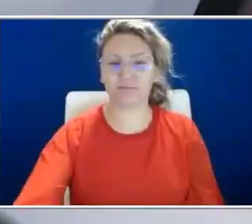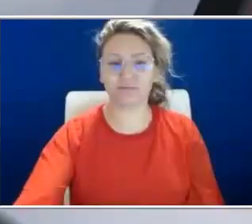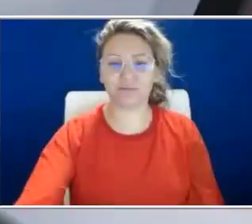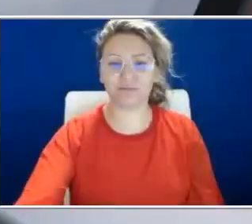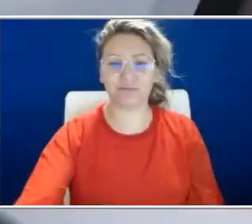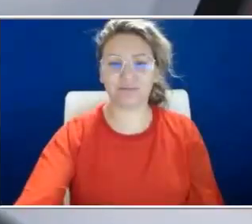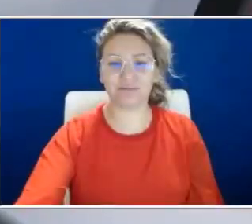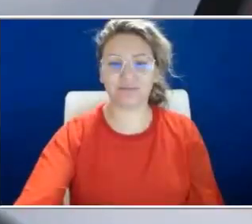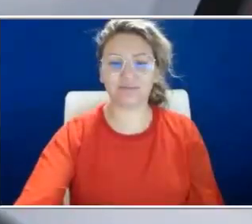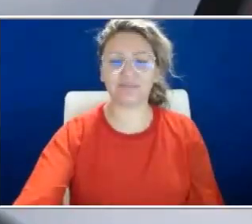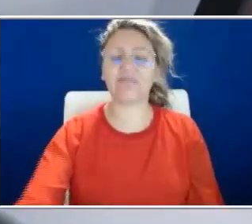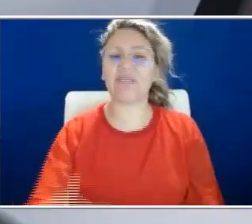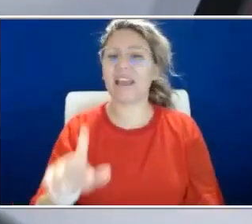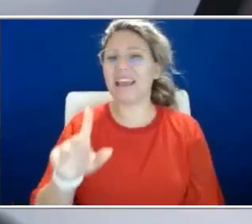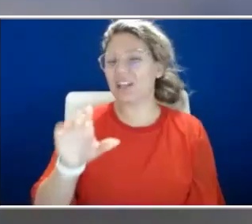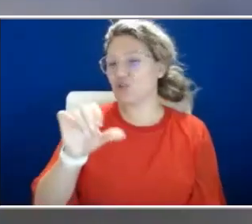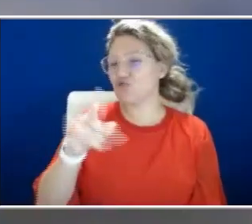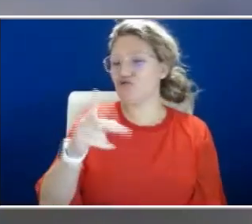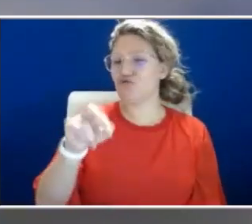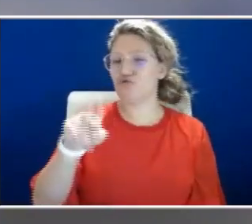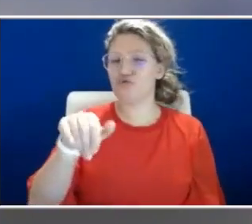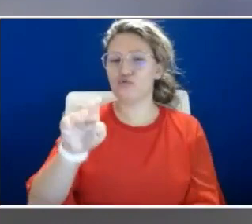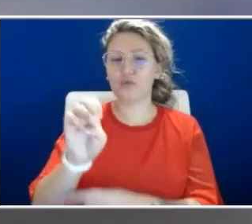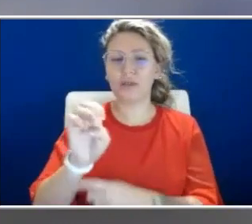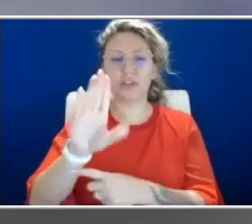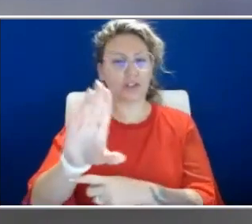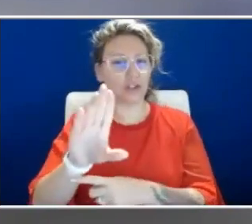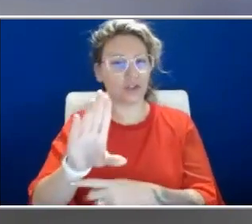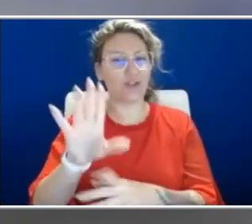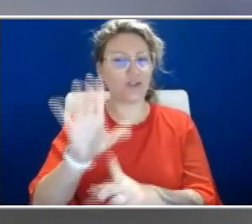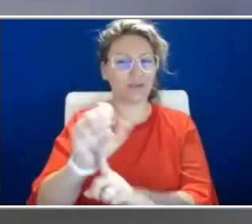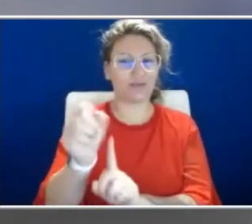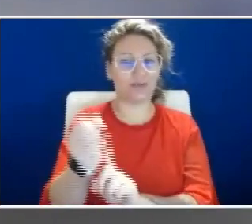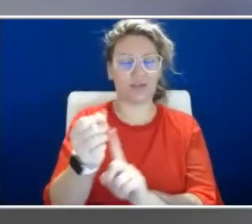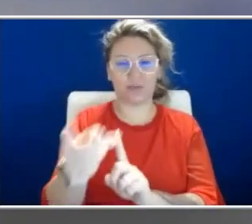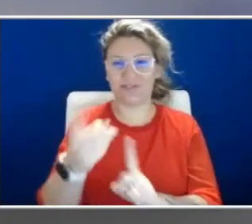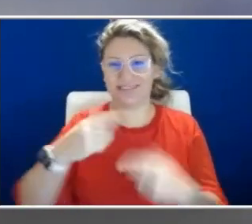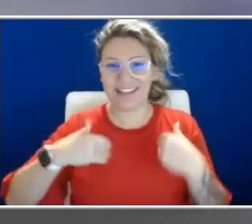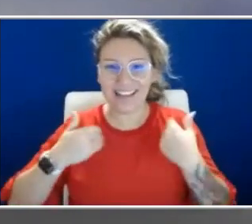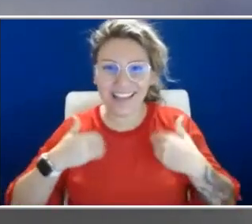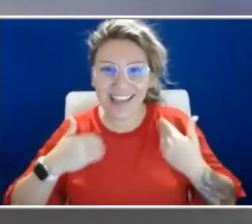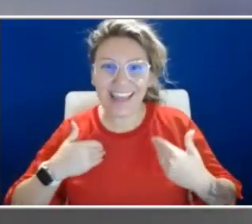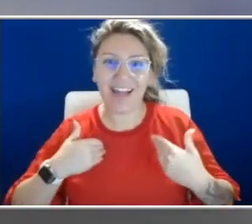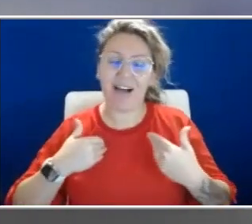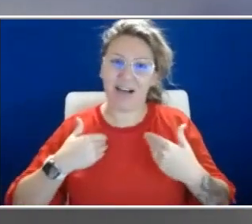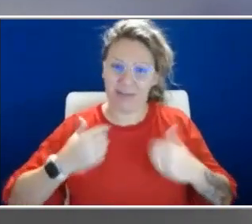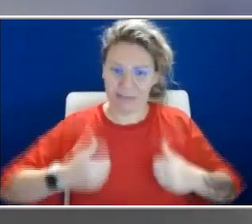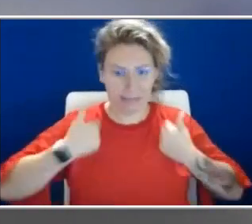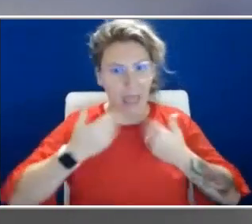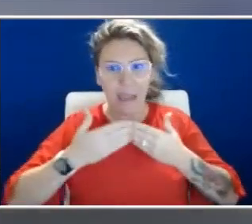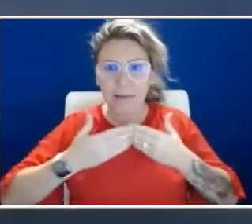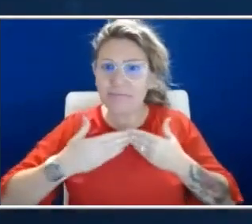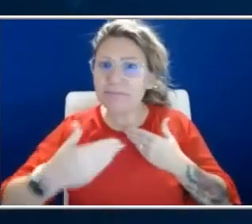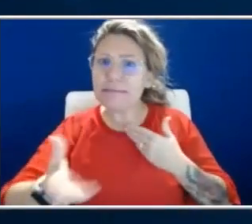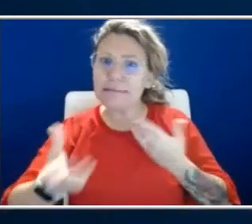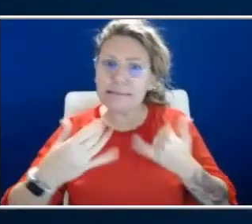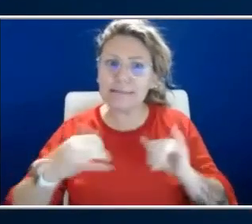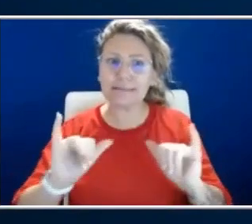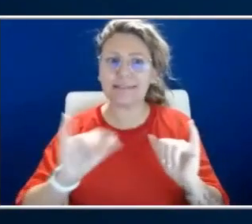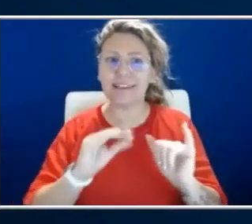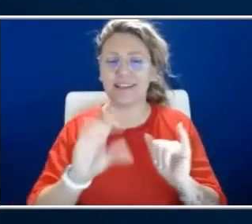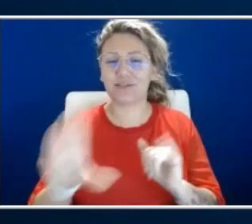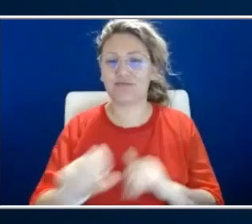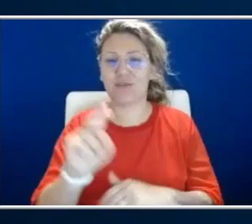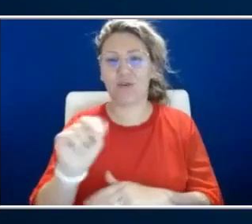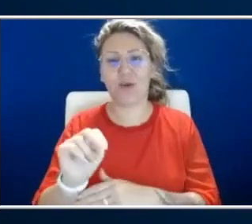she's a young lady. She has a lot of life to live. And in this case, certainly using your own tissue is going to